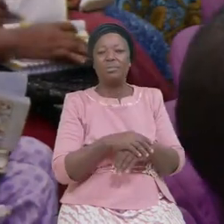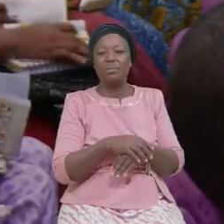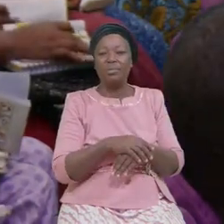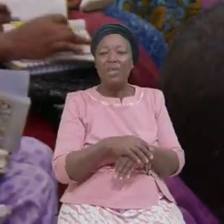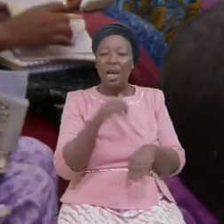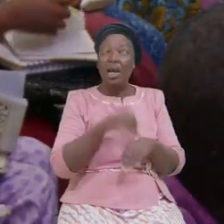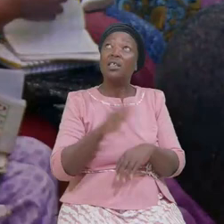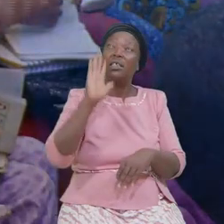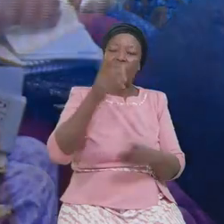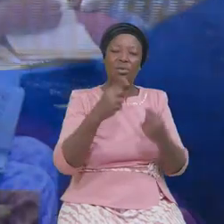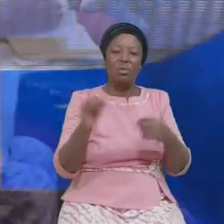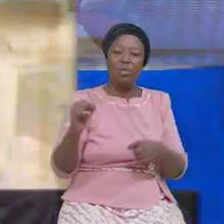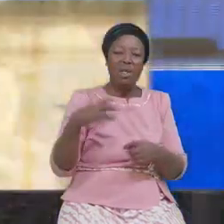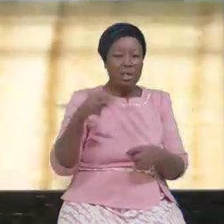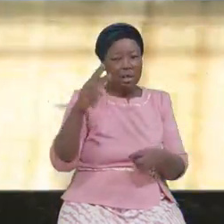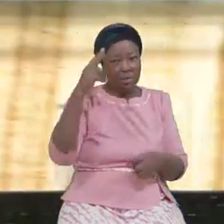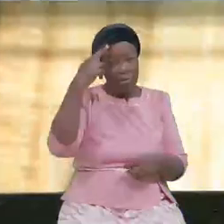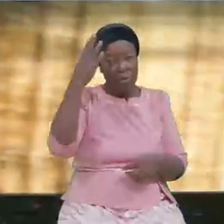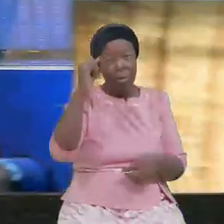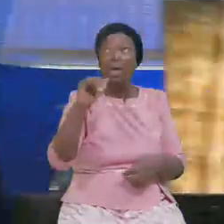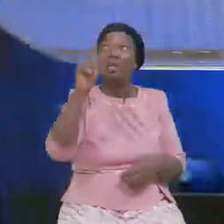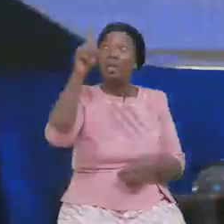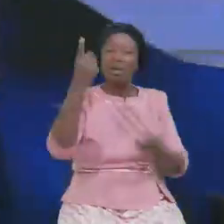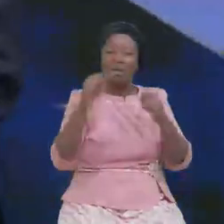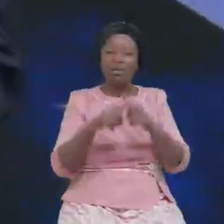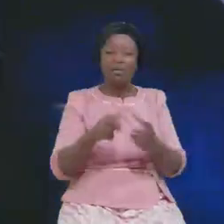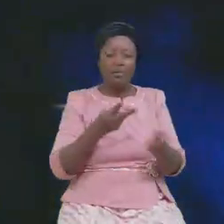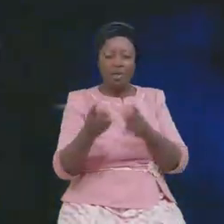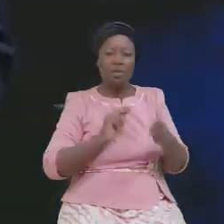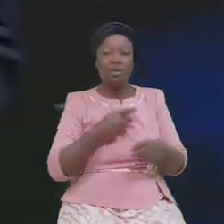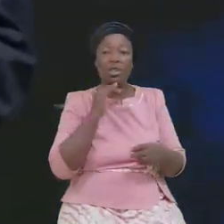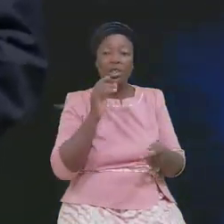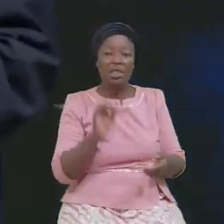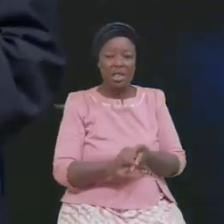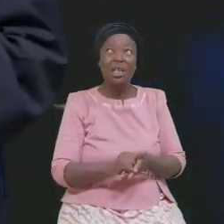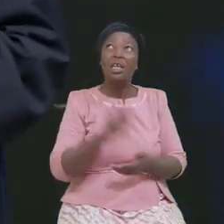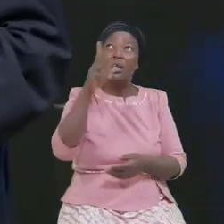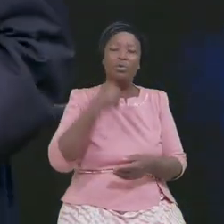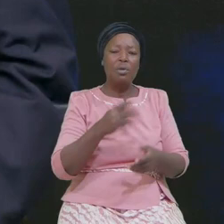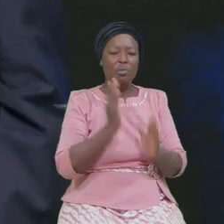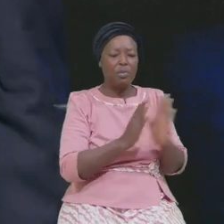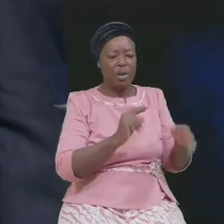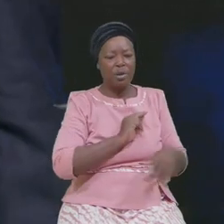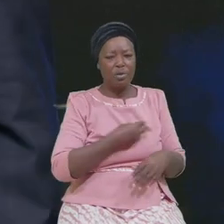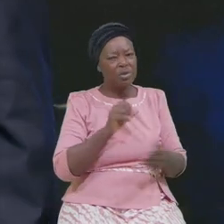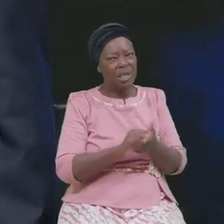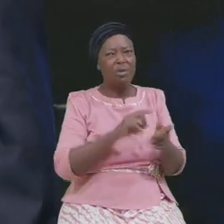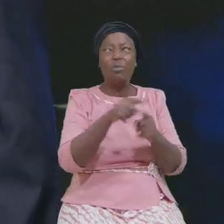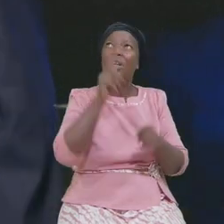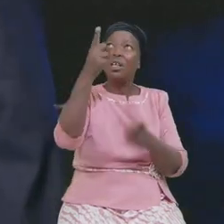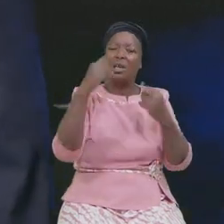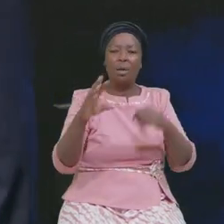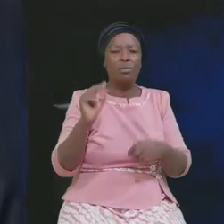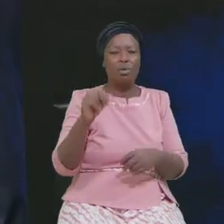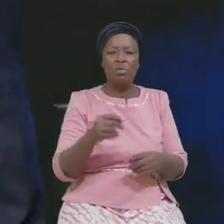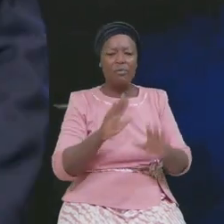come to visit us is so that he'll so prepare us that when he comes, there'll be no fear of